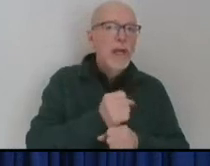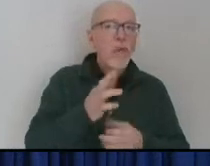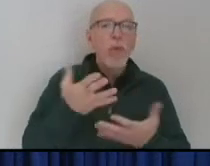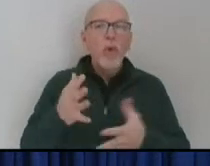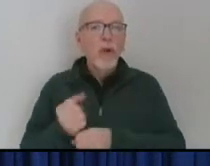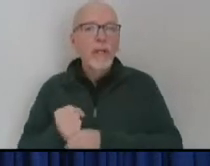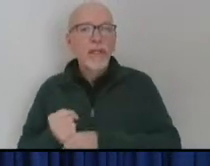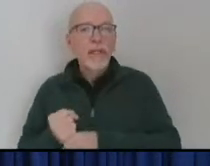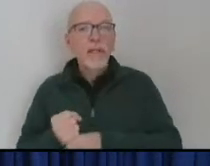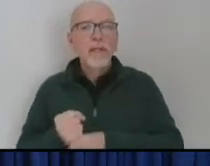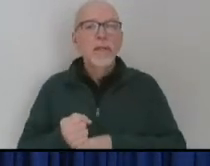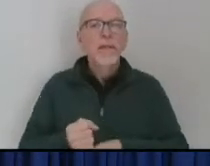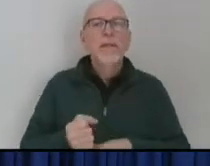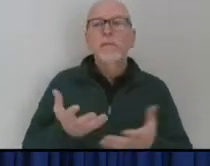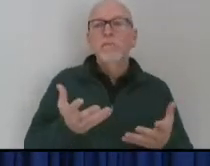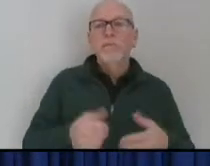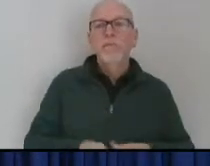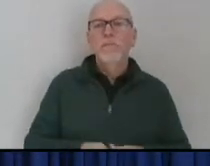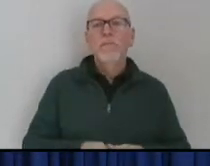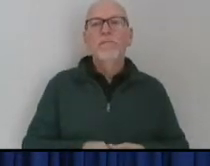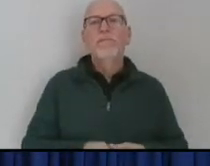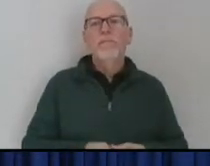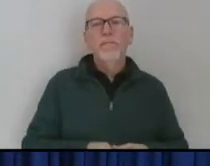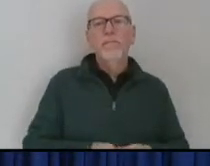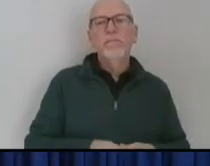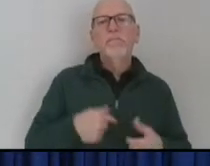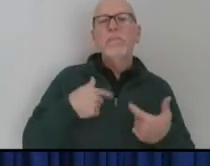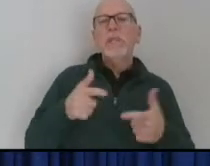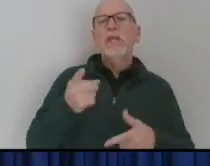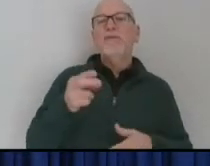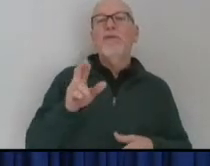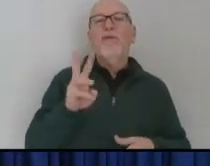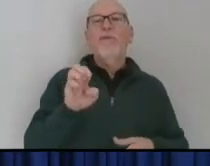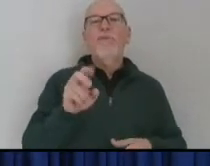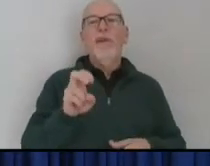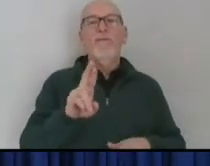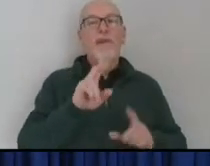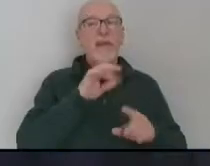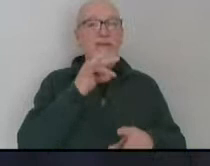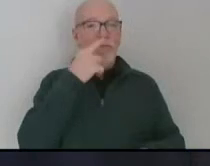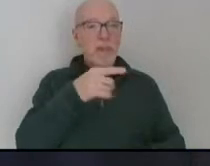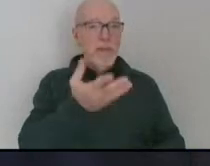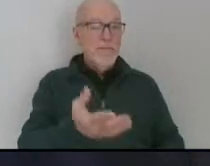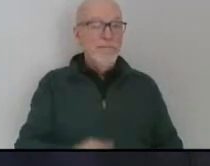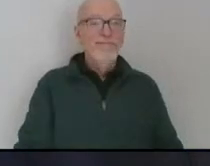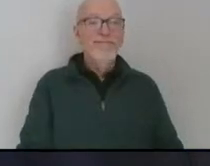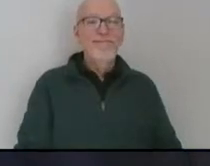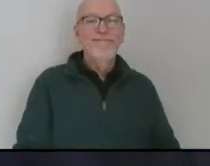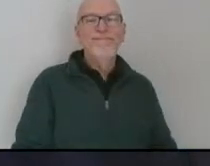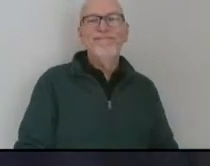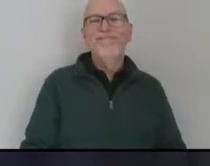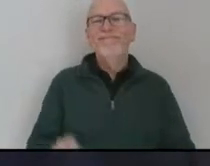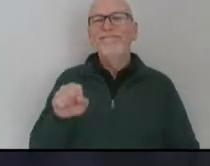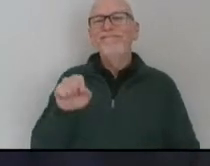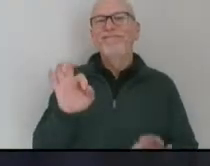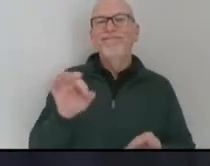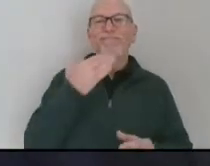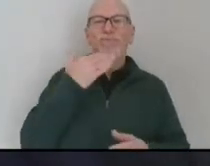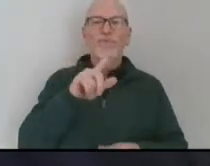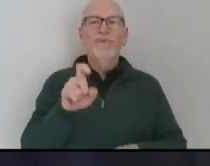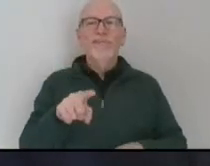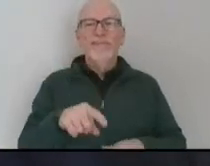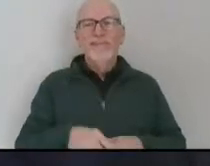or anything like that? I think I'll let Dr. Weaver take that one if she doesn't mind. Yeah, so great question. So when